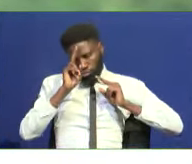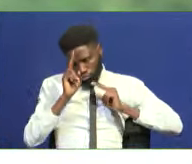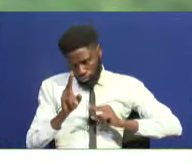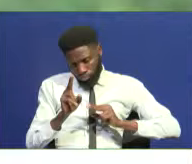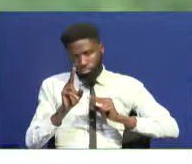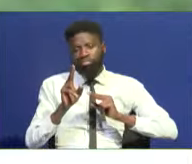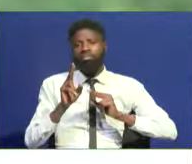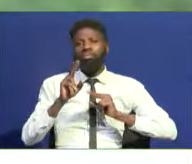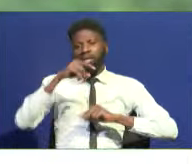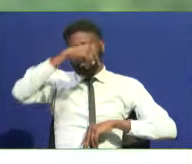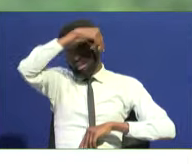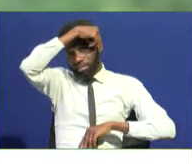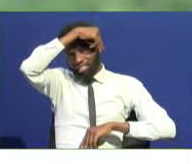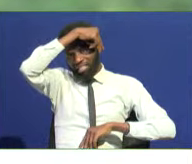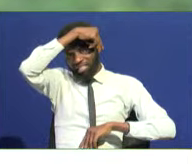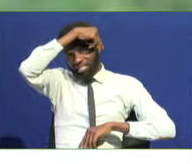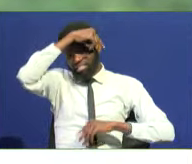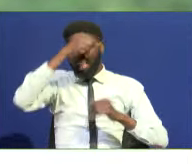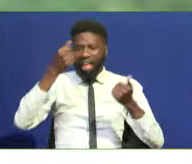university.